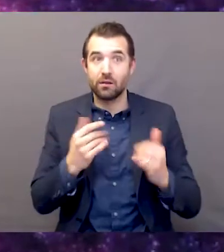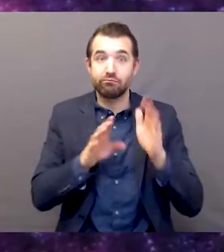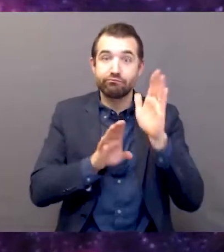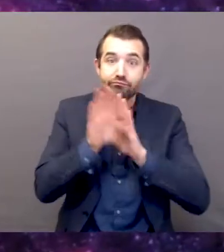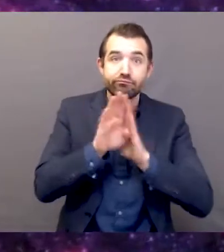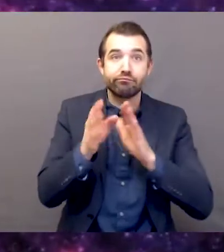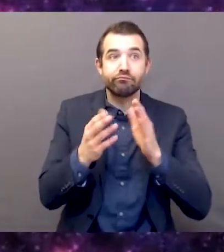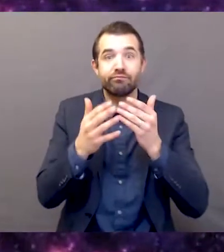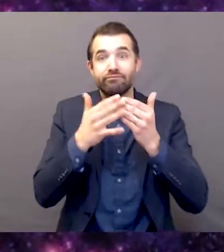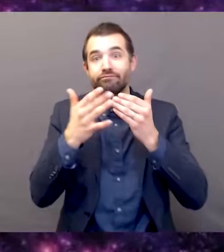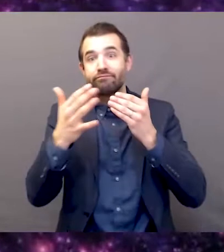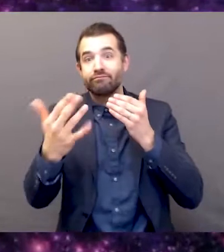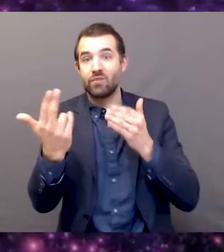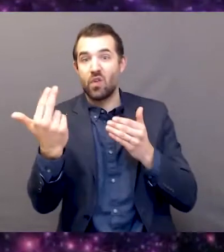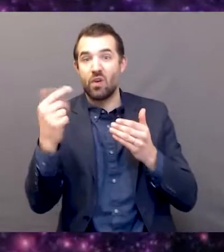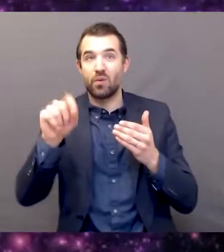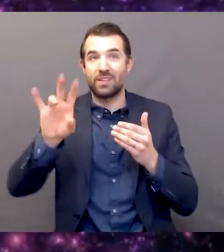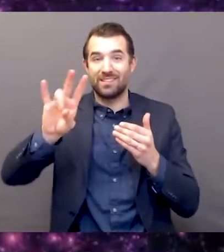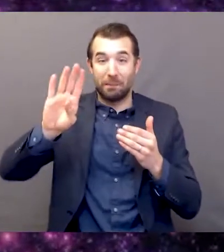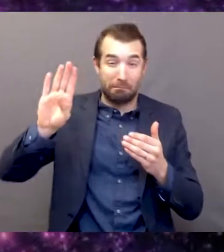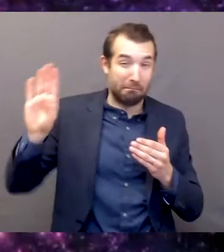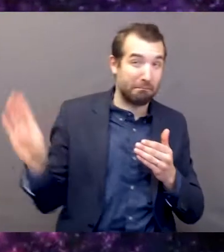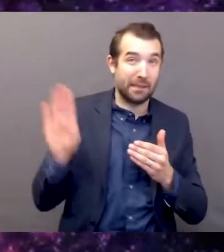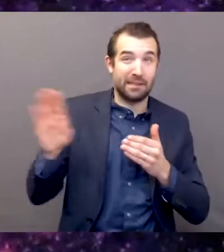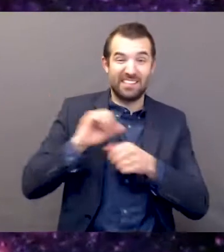growth over the next 13.7 billion years.